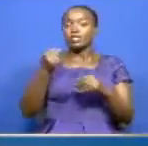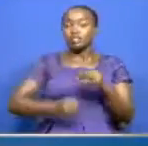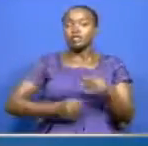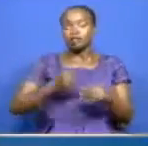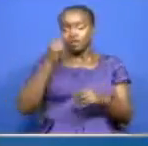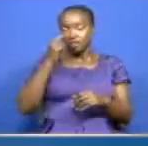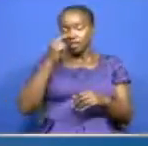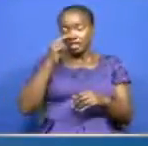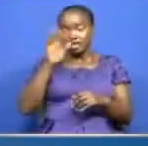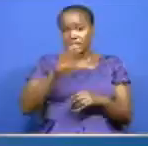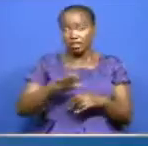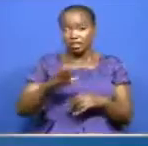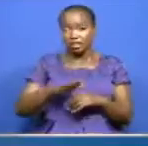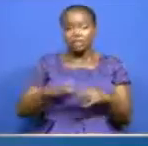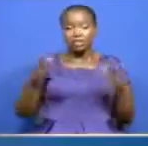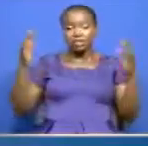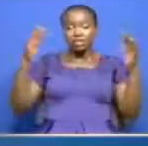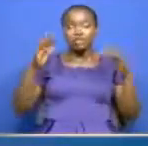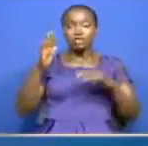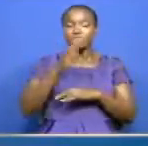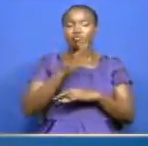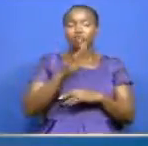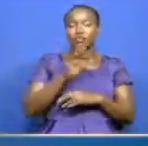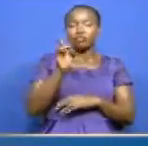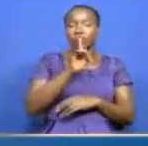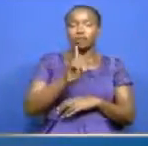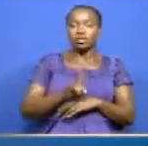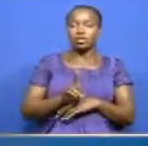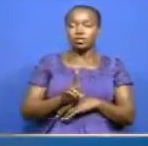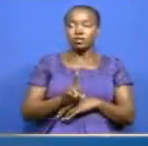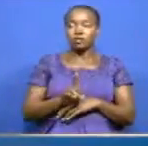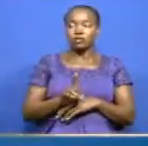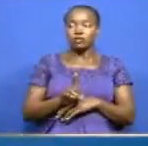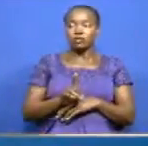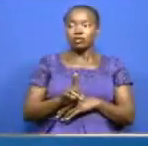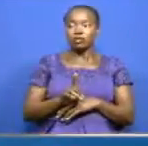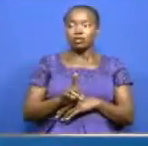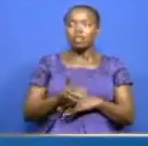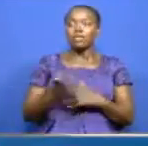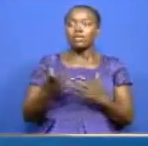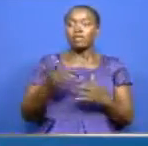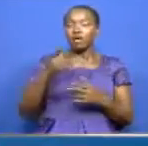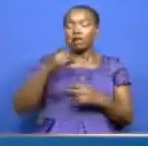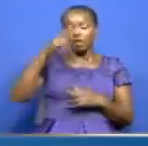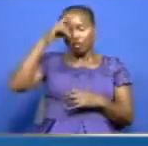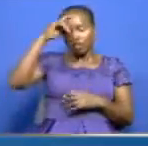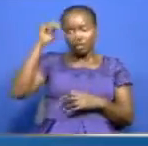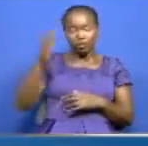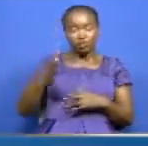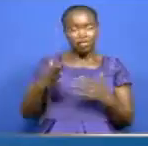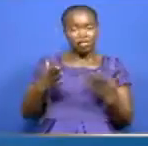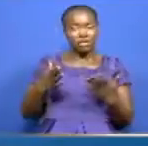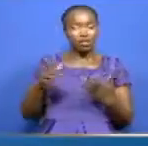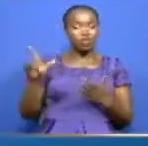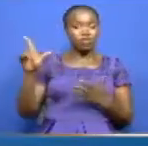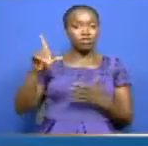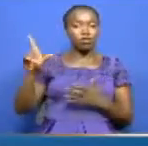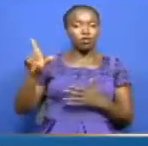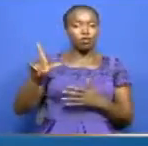will be having showers in the afternoon accompanied by sunny intervals. Taking a look at the temperatures, Lodwar highs of